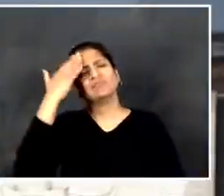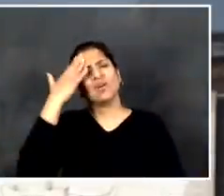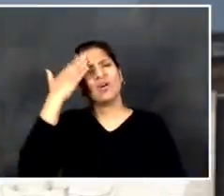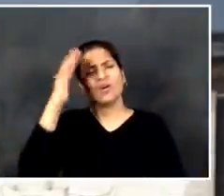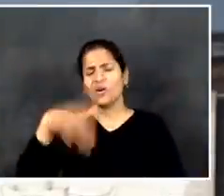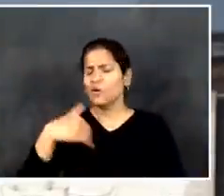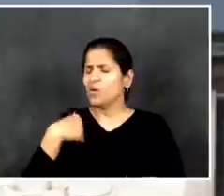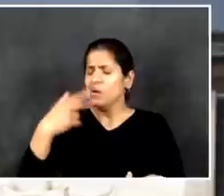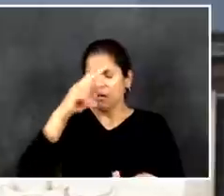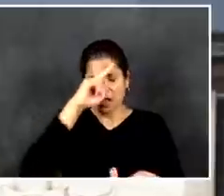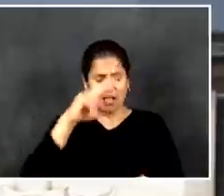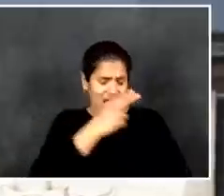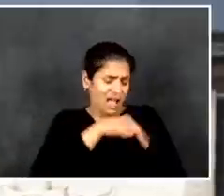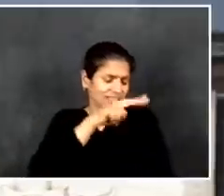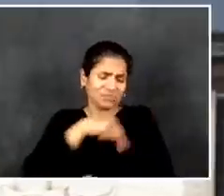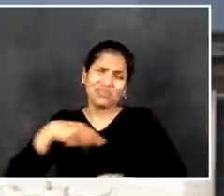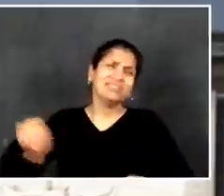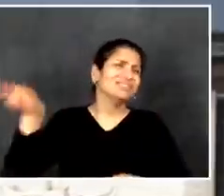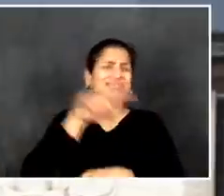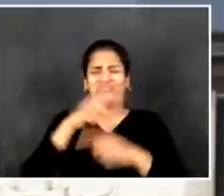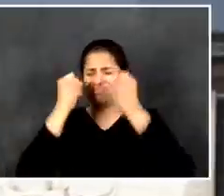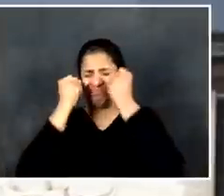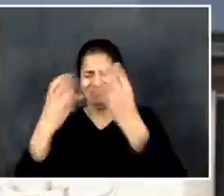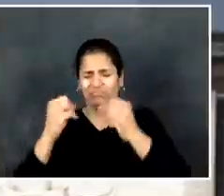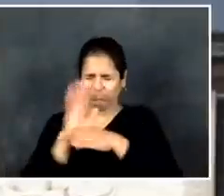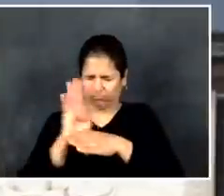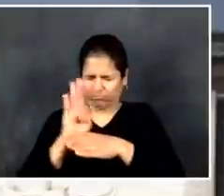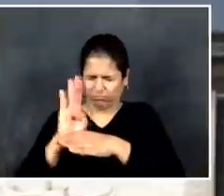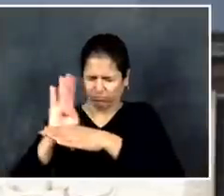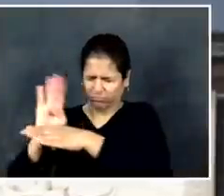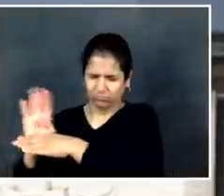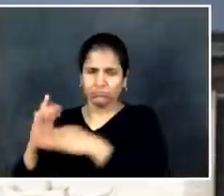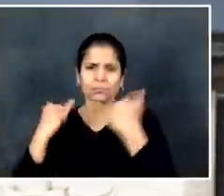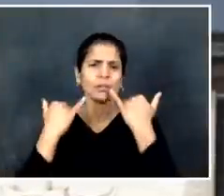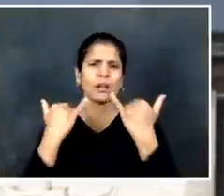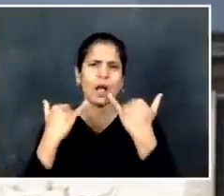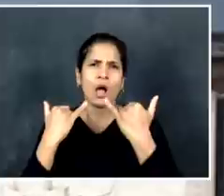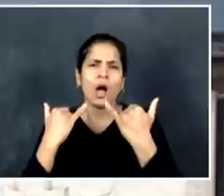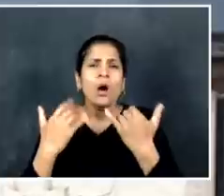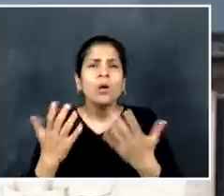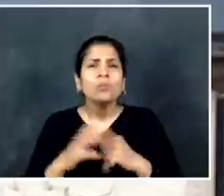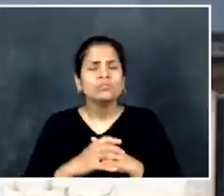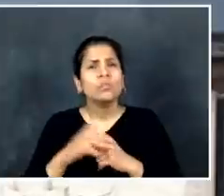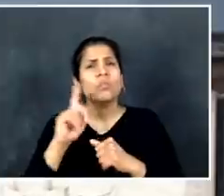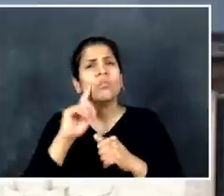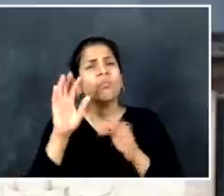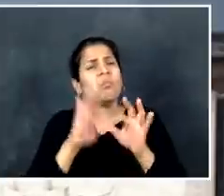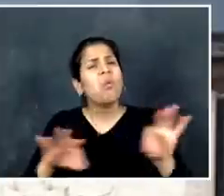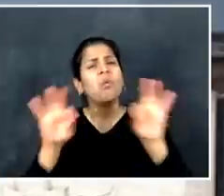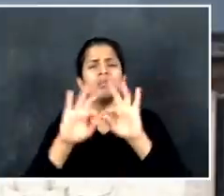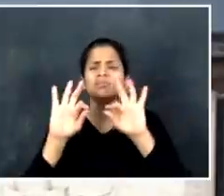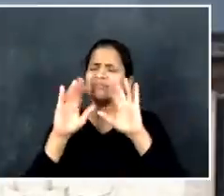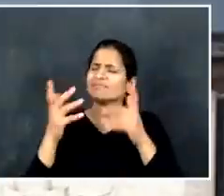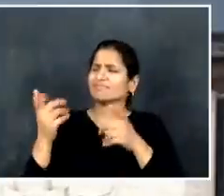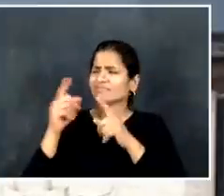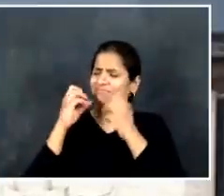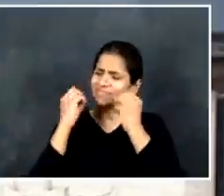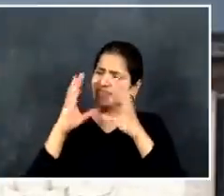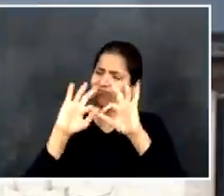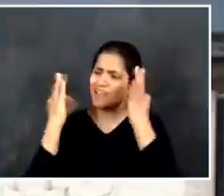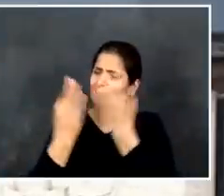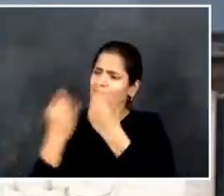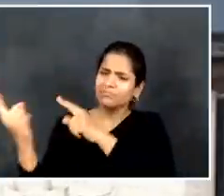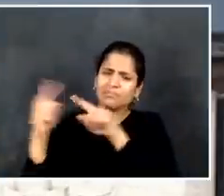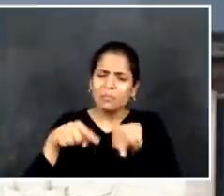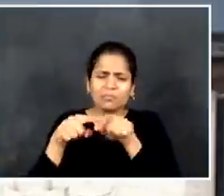always helpful for a family to be able to advocate for their loved ones, or anybody who's a loved one in their life being able to advocate for